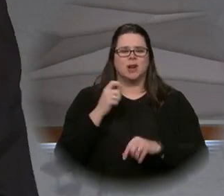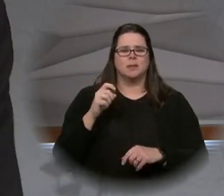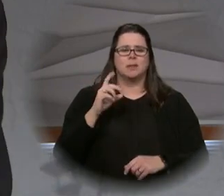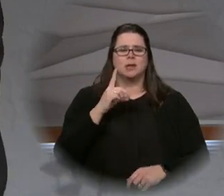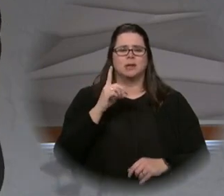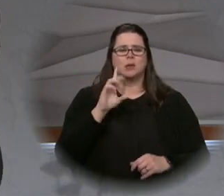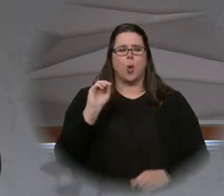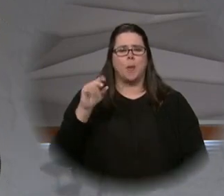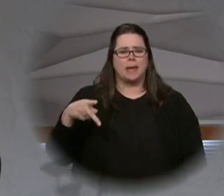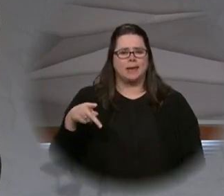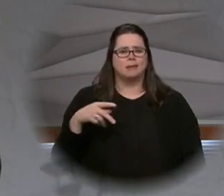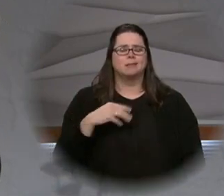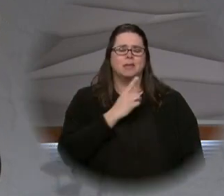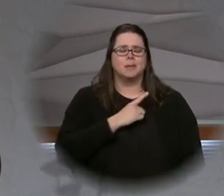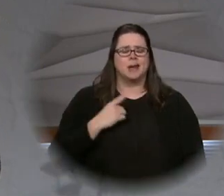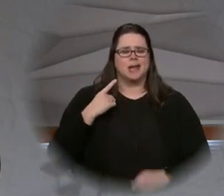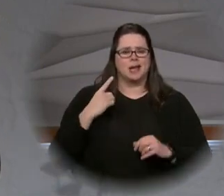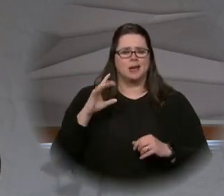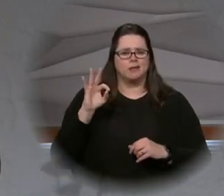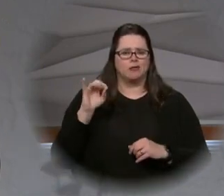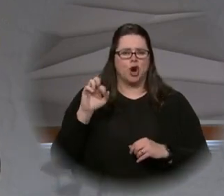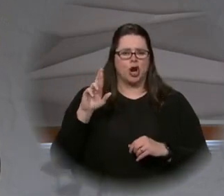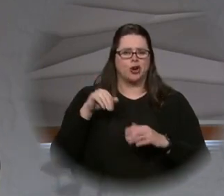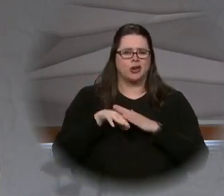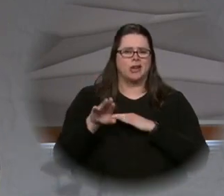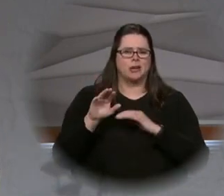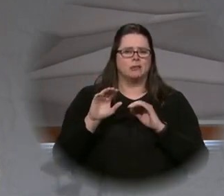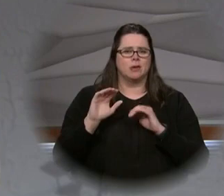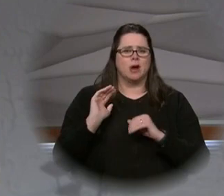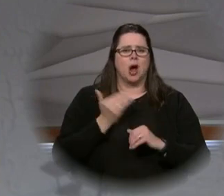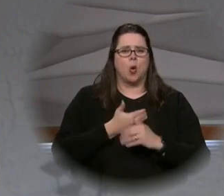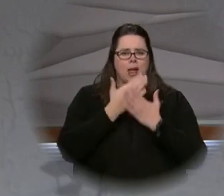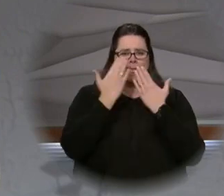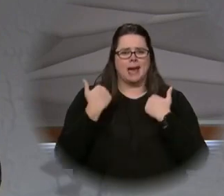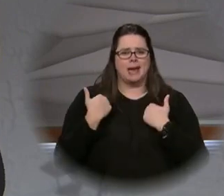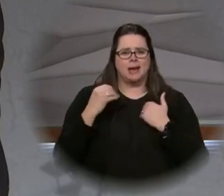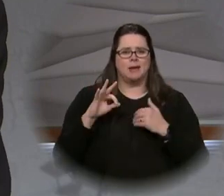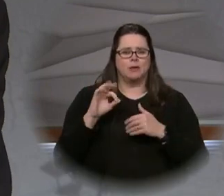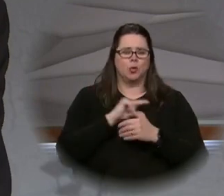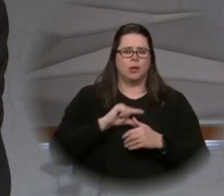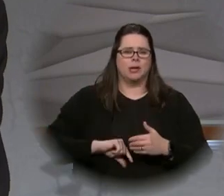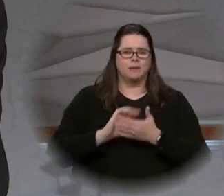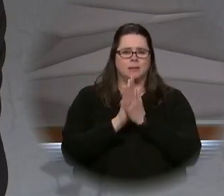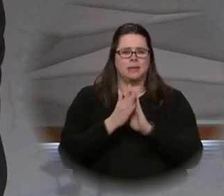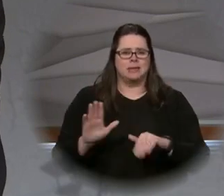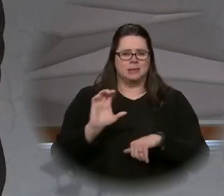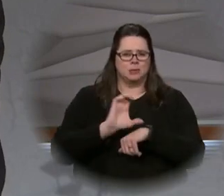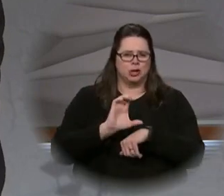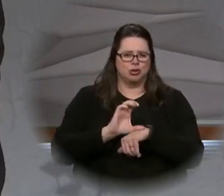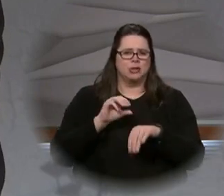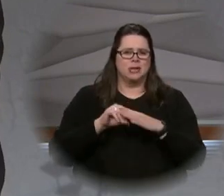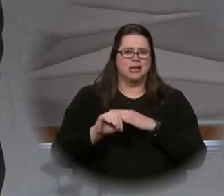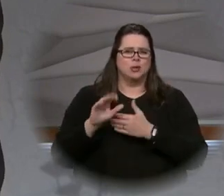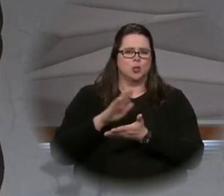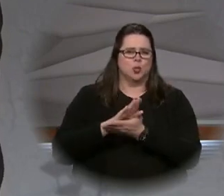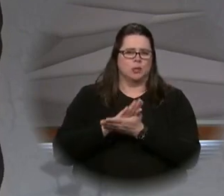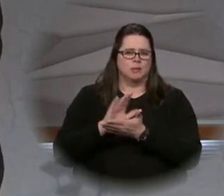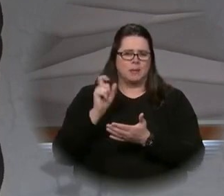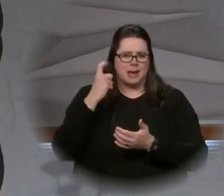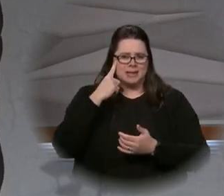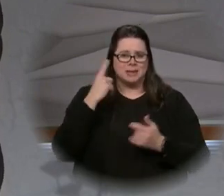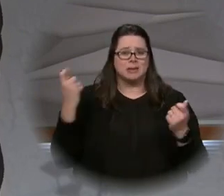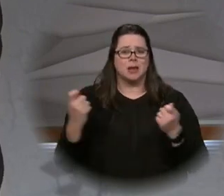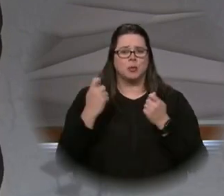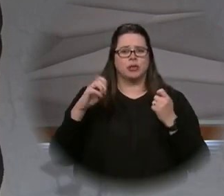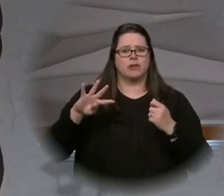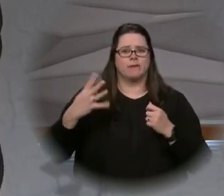in Madison and parochial vicar at Our Lady Queen of Peace Parish in Madison, in this celebration of